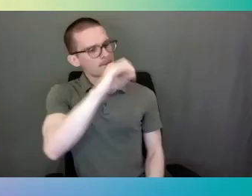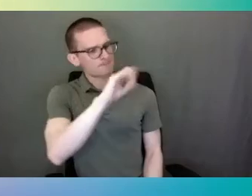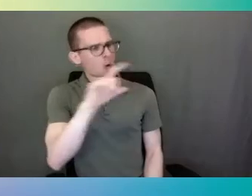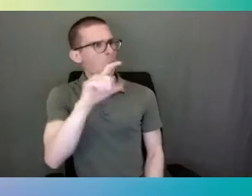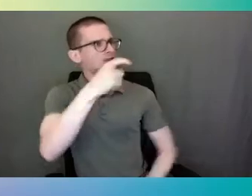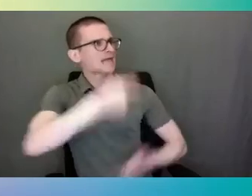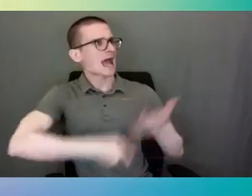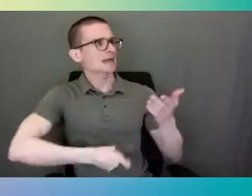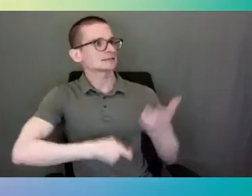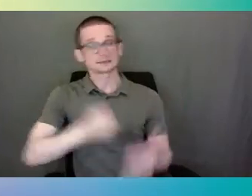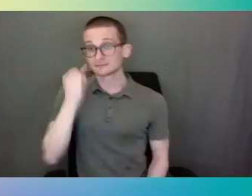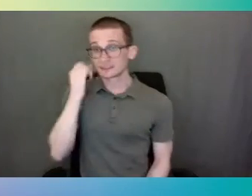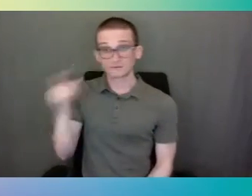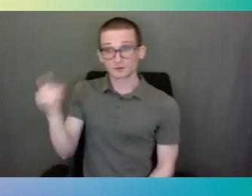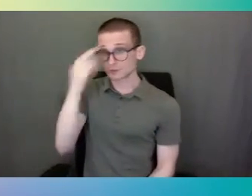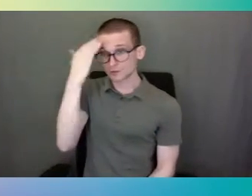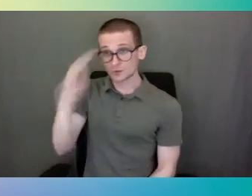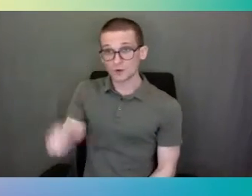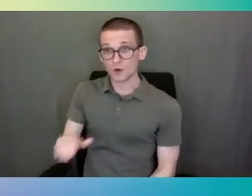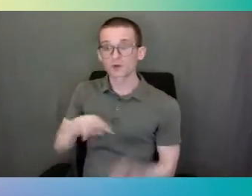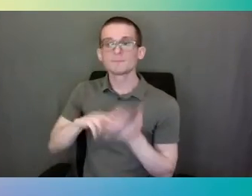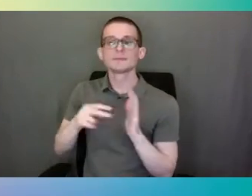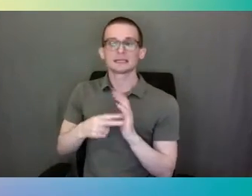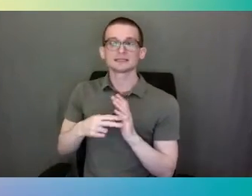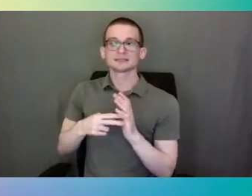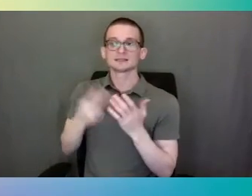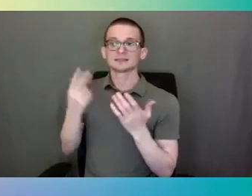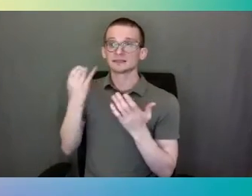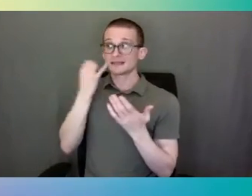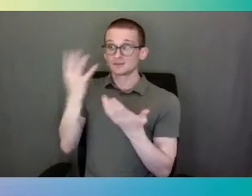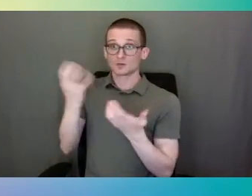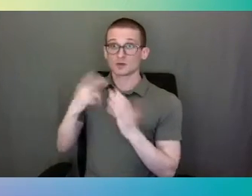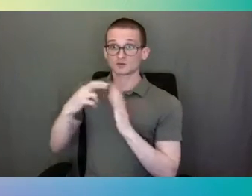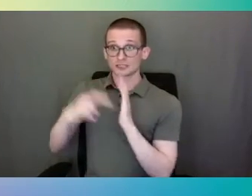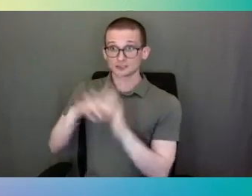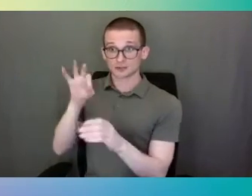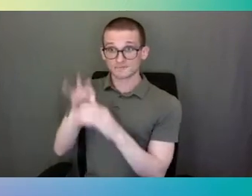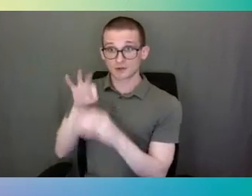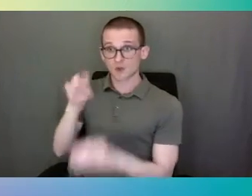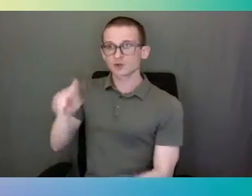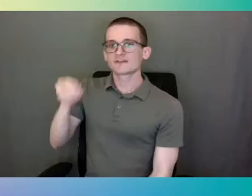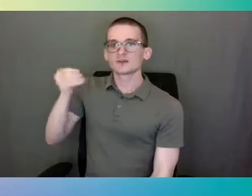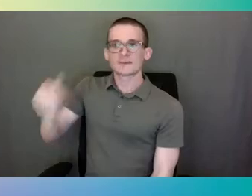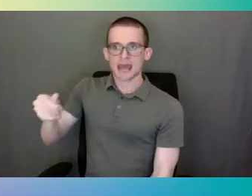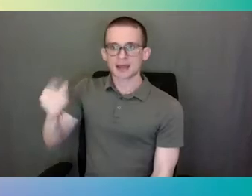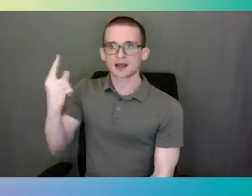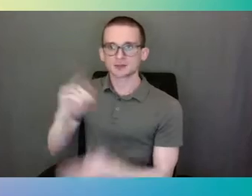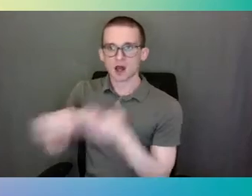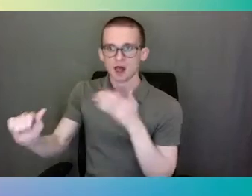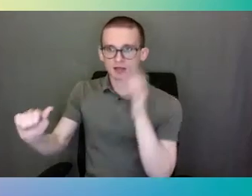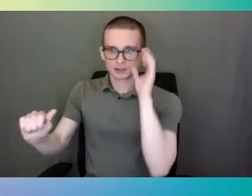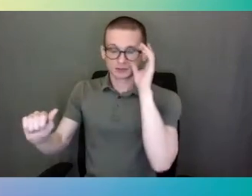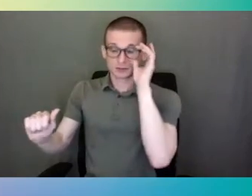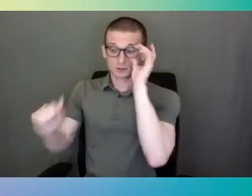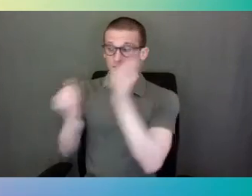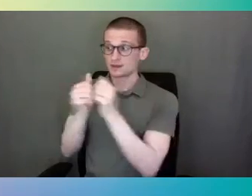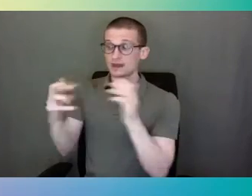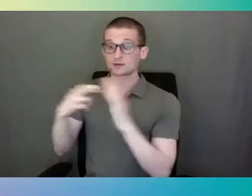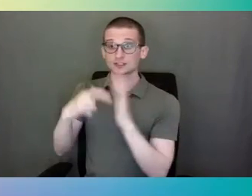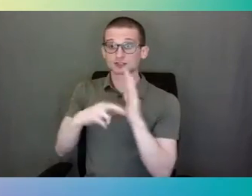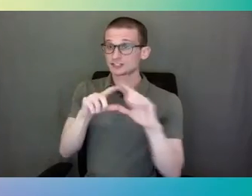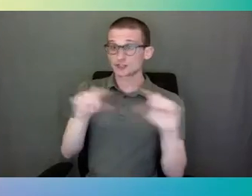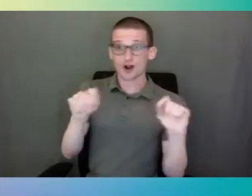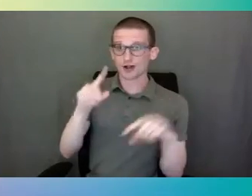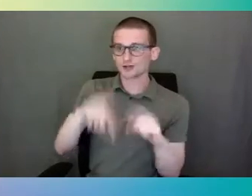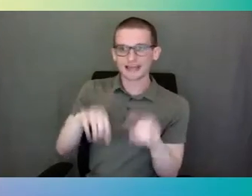poll tax is, it's where you had to pay $1 for a registration card to vote. And without that registration card, you couldn't vote. And without your dollar, you couldn't get